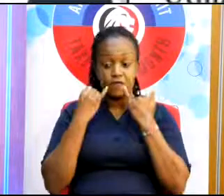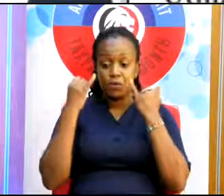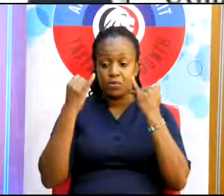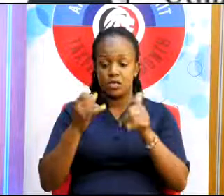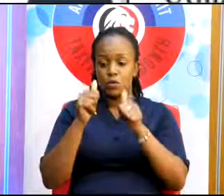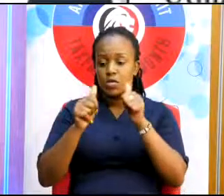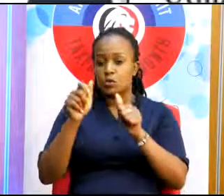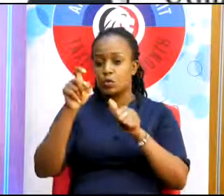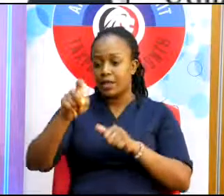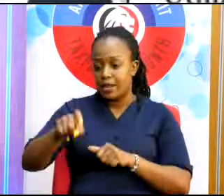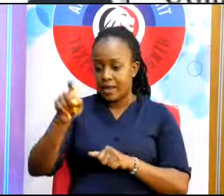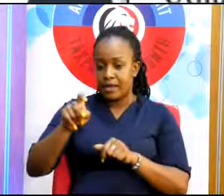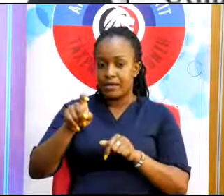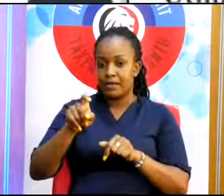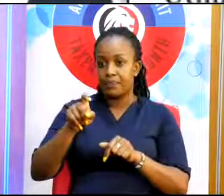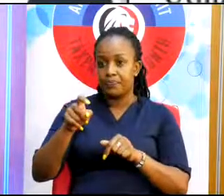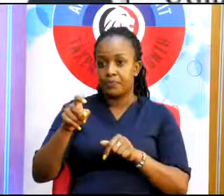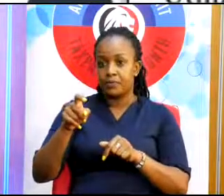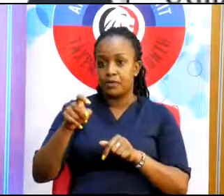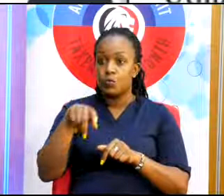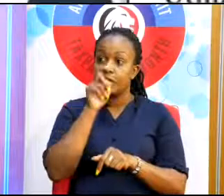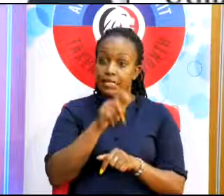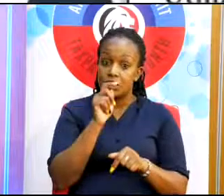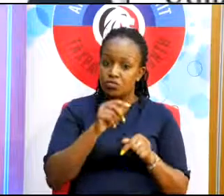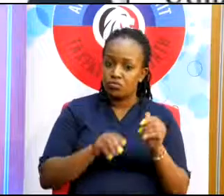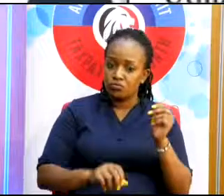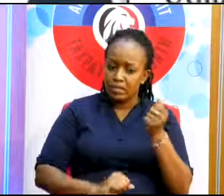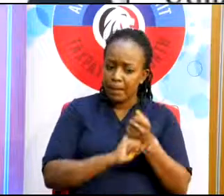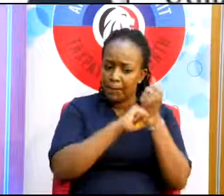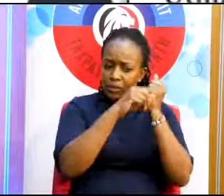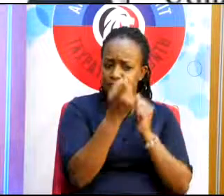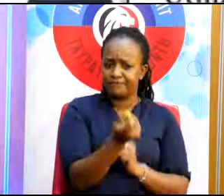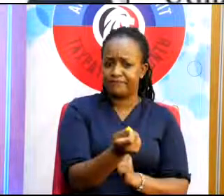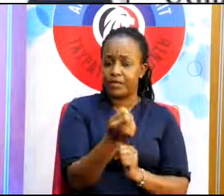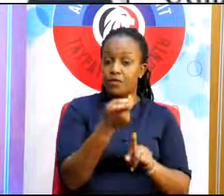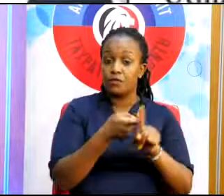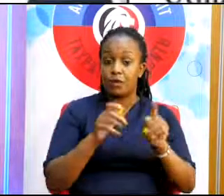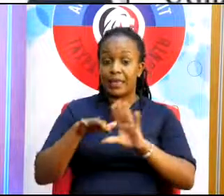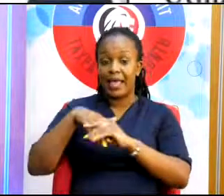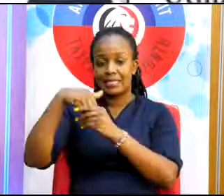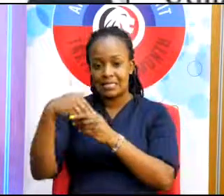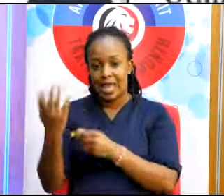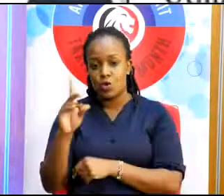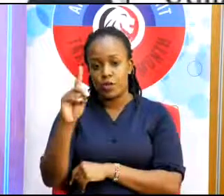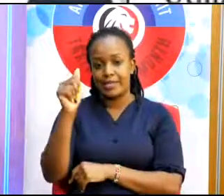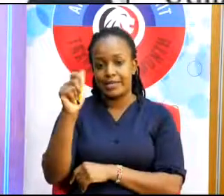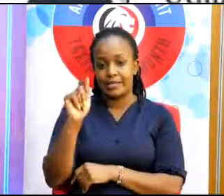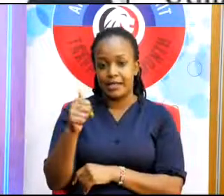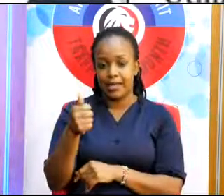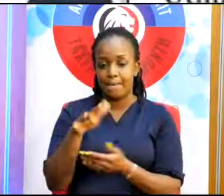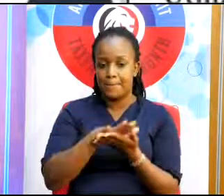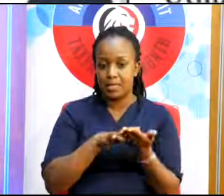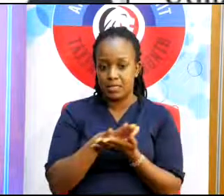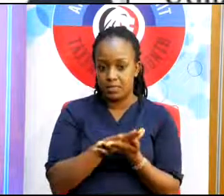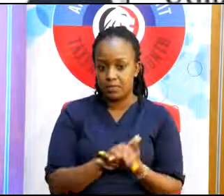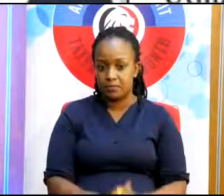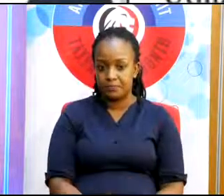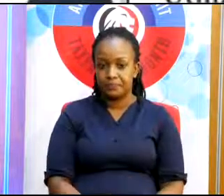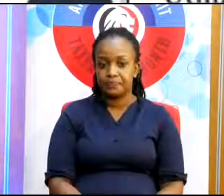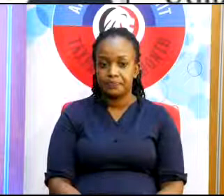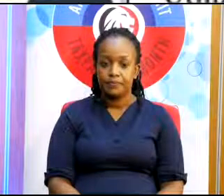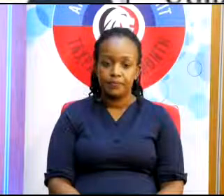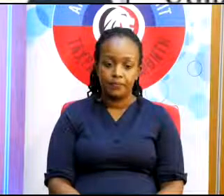a taxpayer. We only need to build a little bit more from the external databases. Like I said